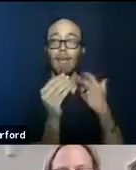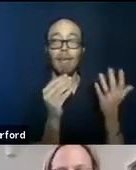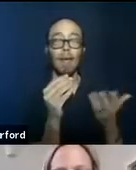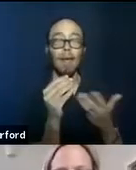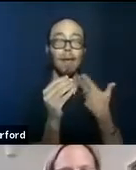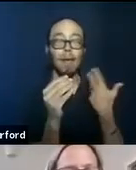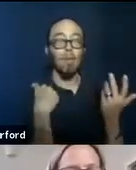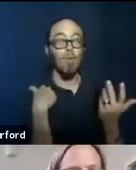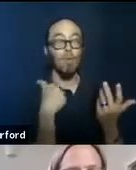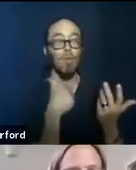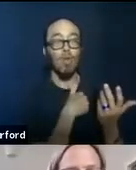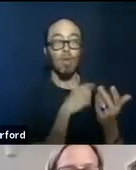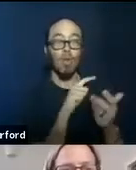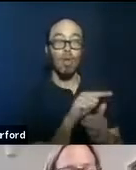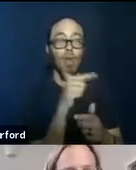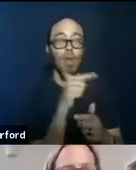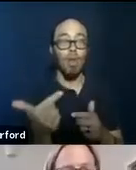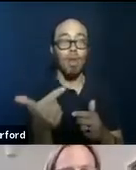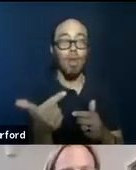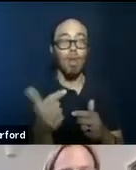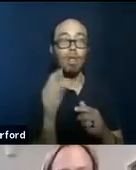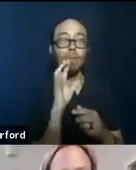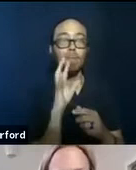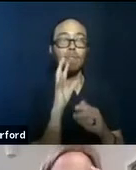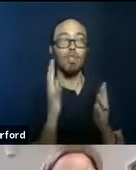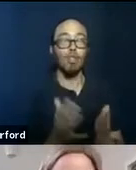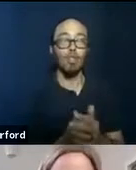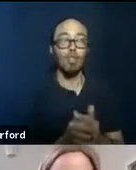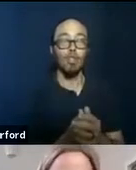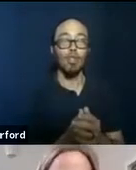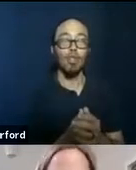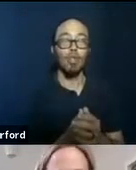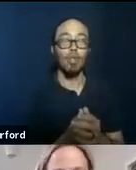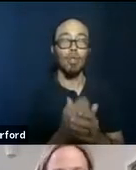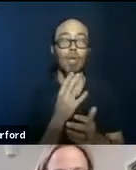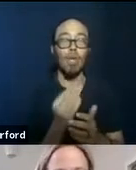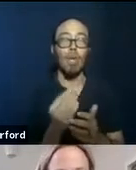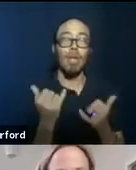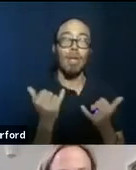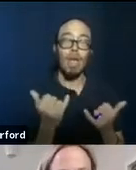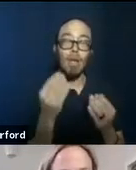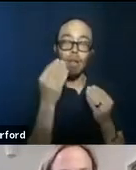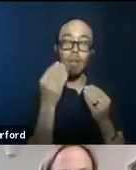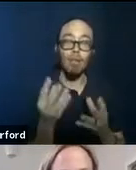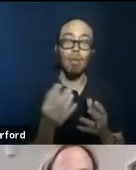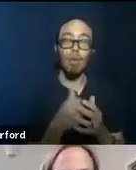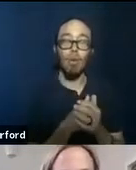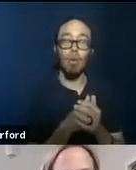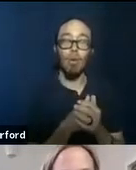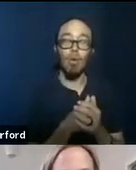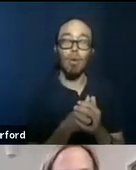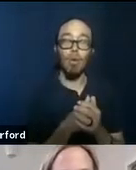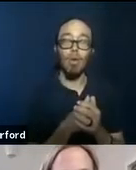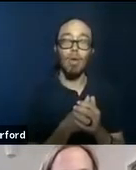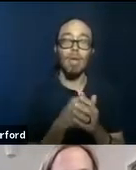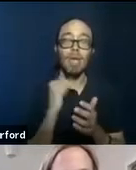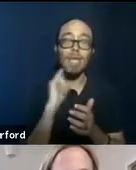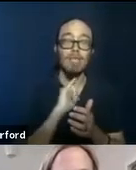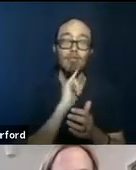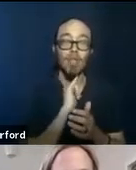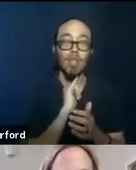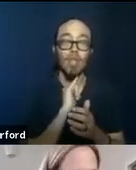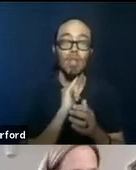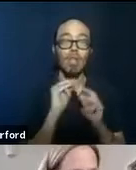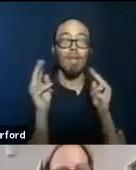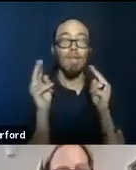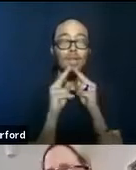We are off to our next speaker. And here I must tell you, in Israel, we were very busy